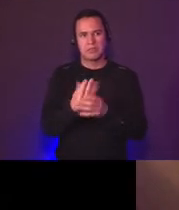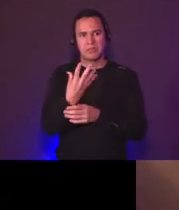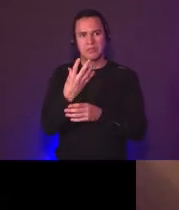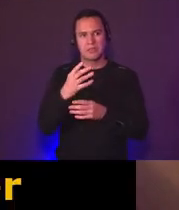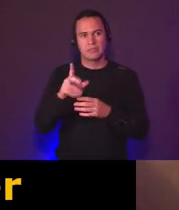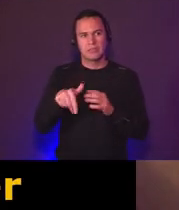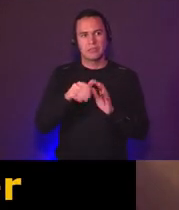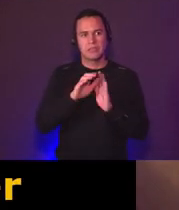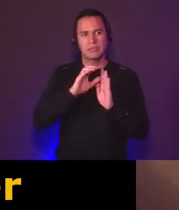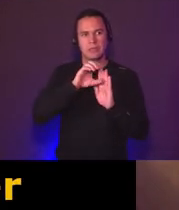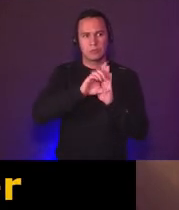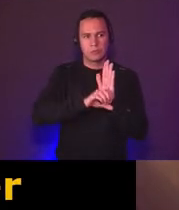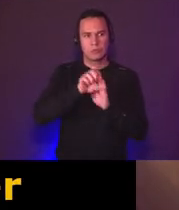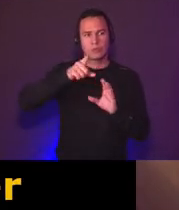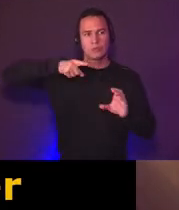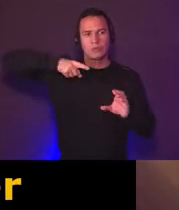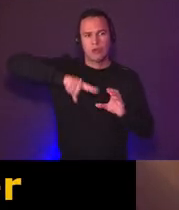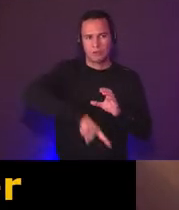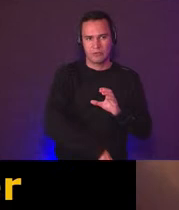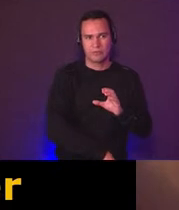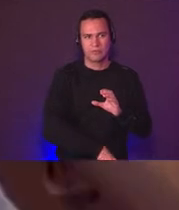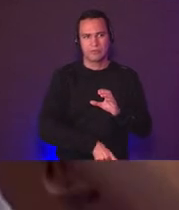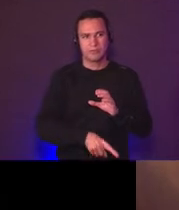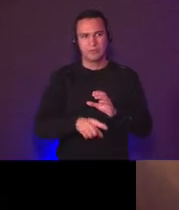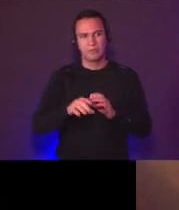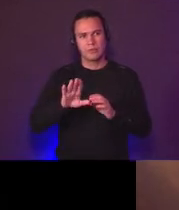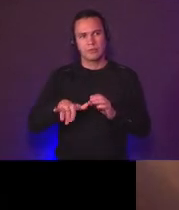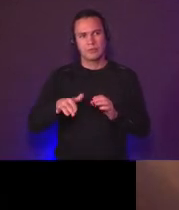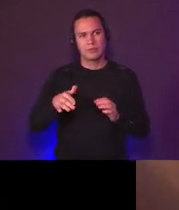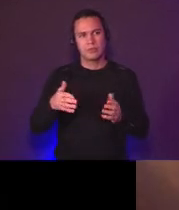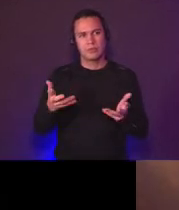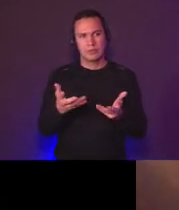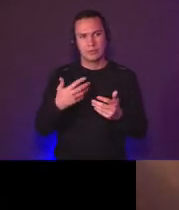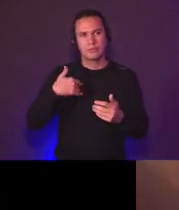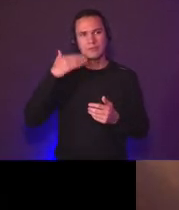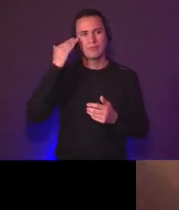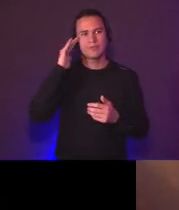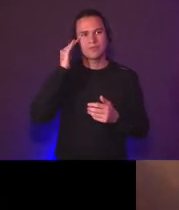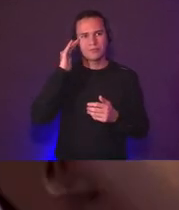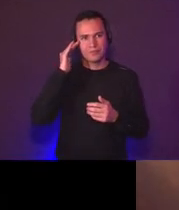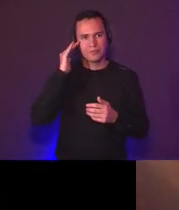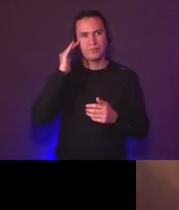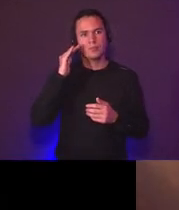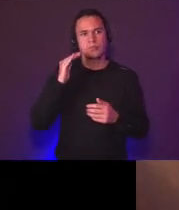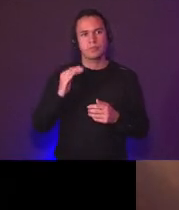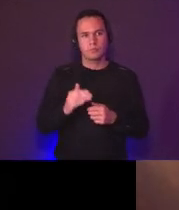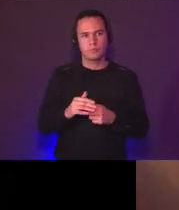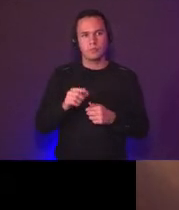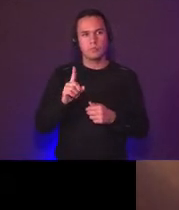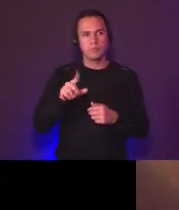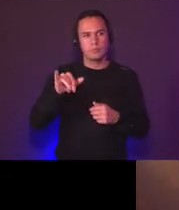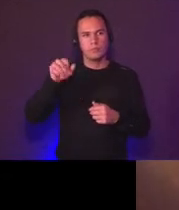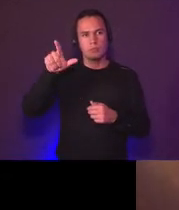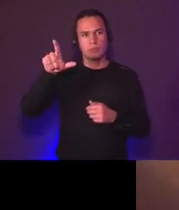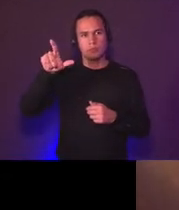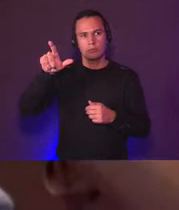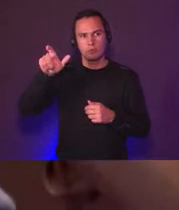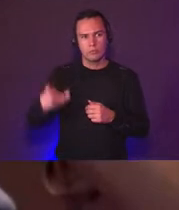down to earth in a way that, you know, I could understand it, not being a statistician by training or